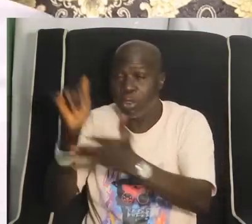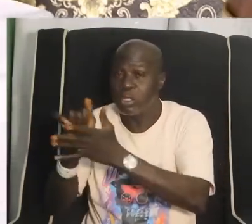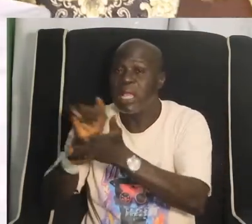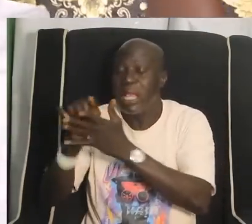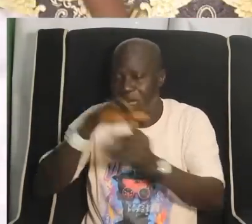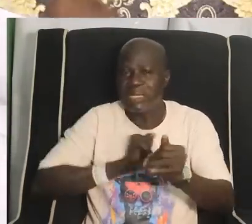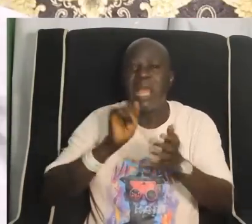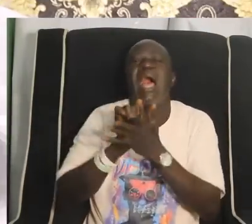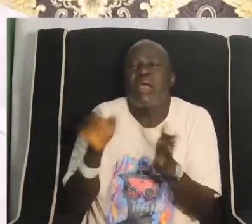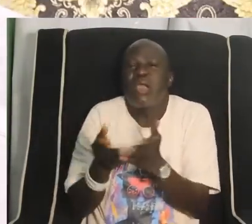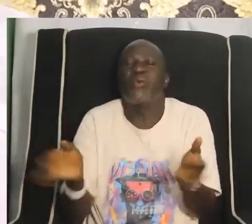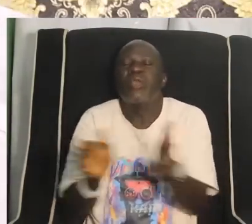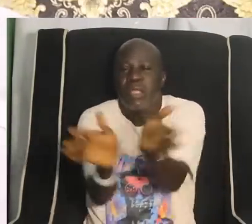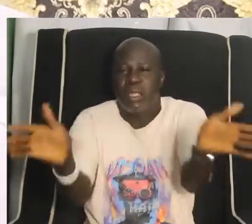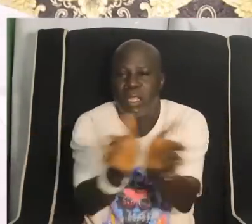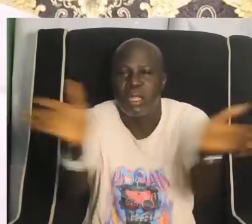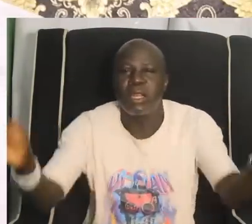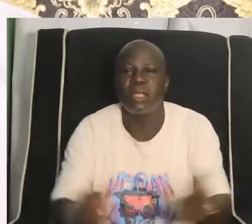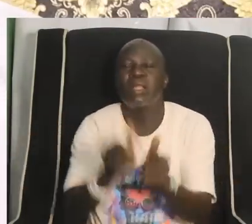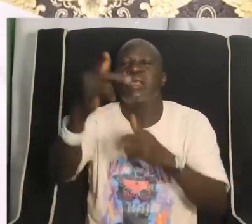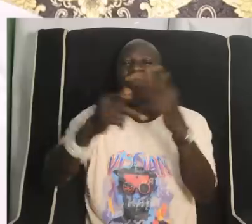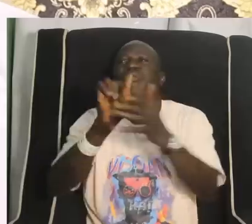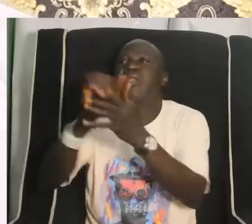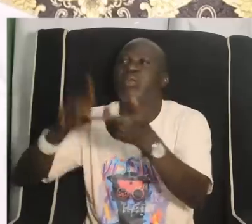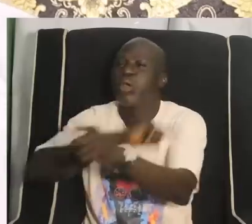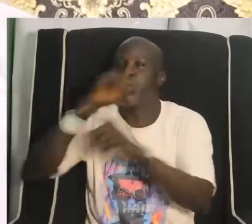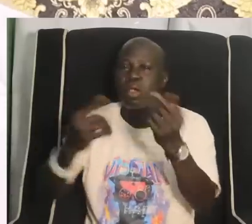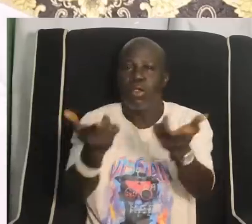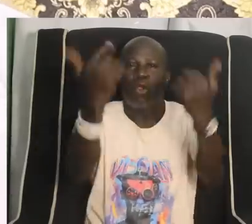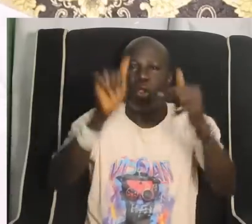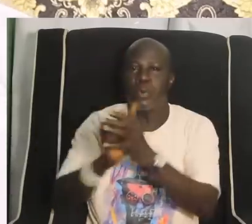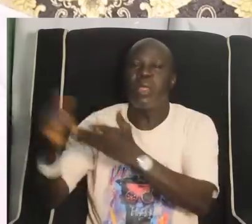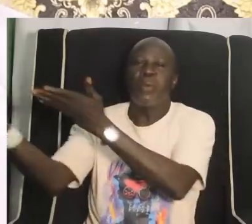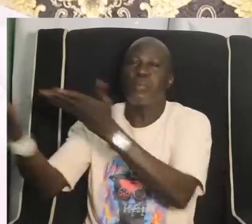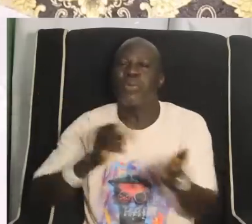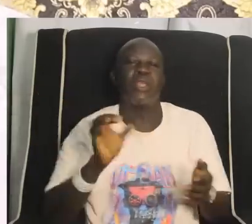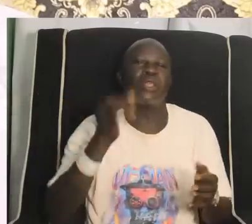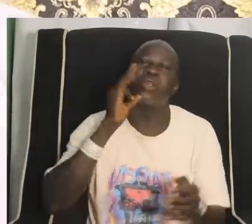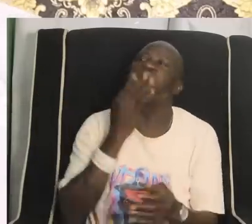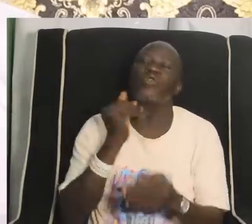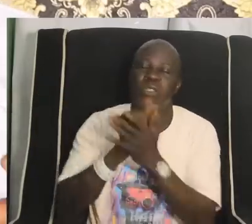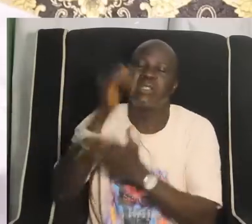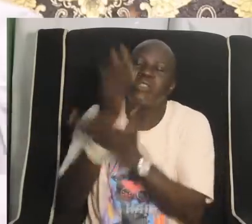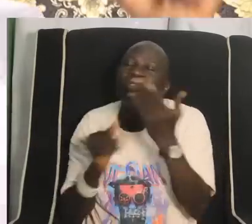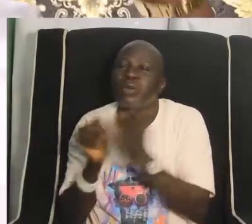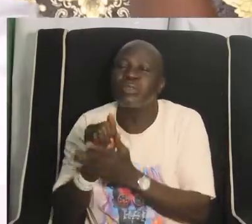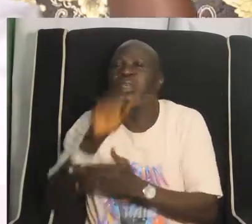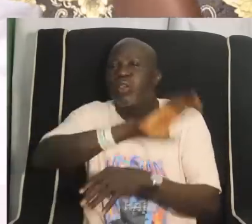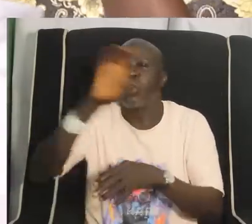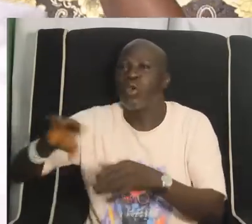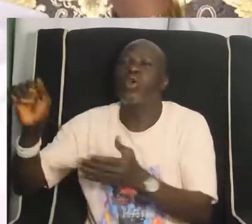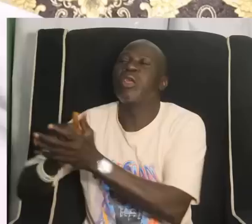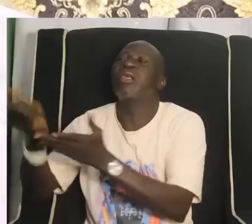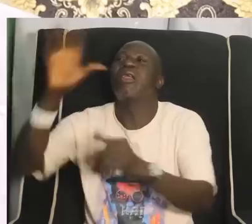Ibadan. Because of you. We will have a great feast. Once you have come, come with yourself,